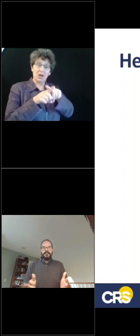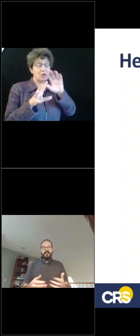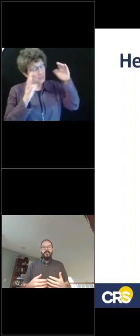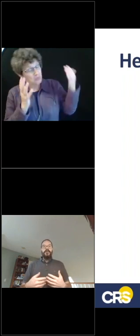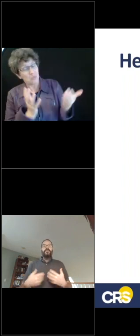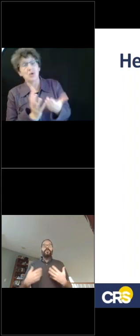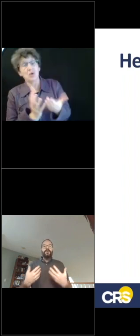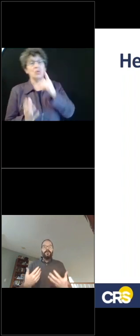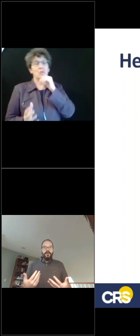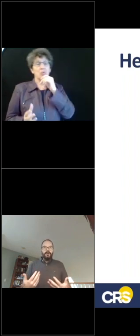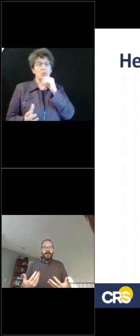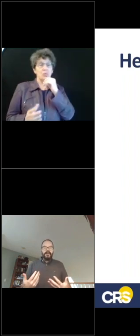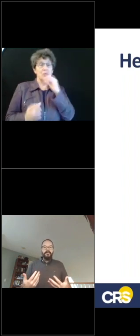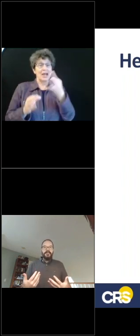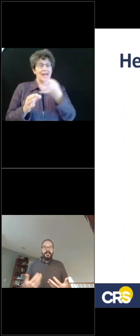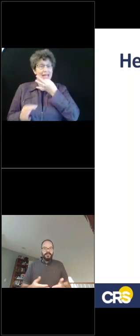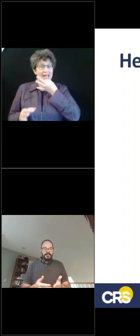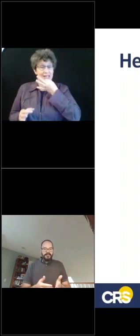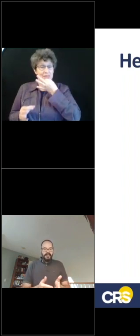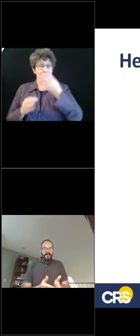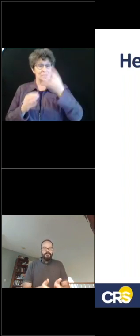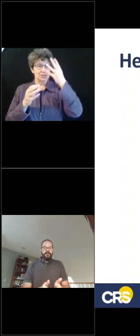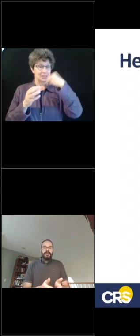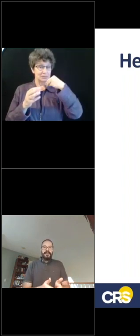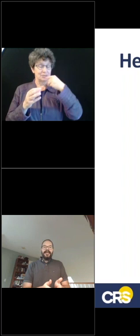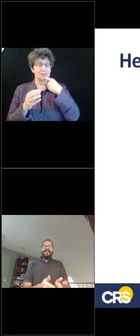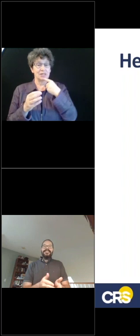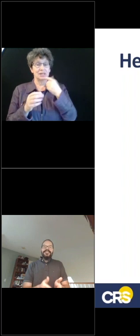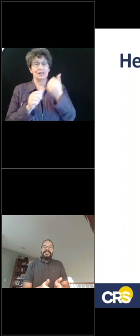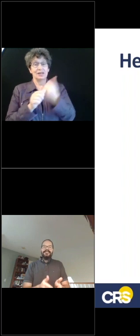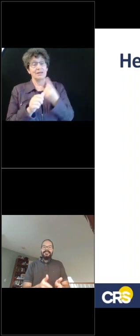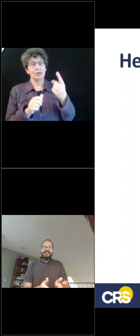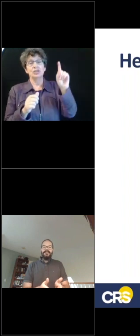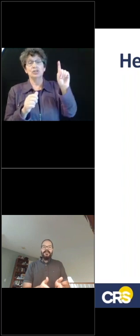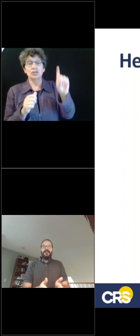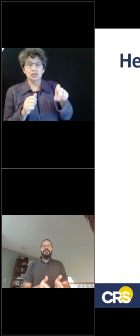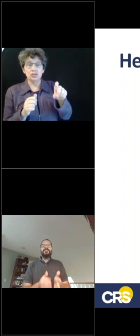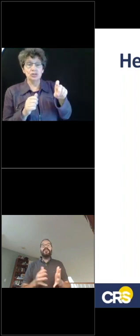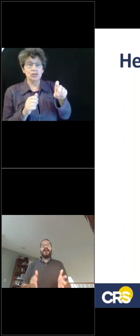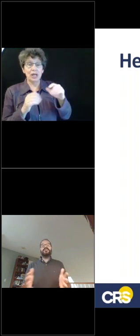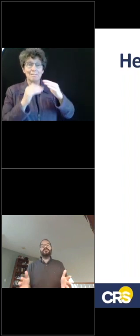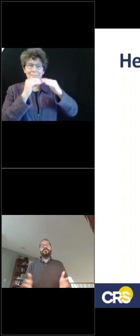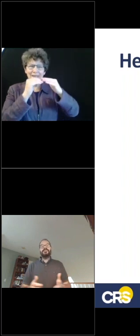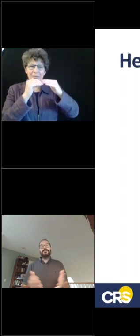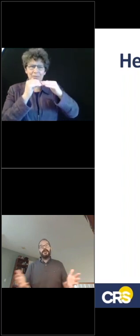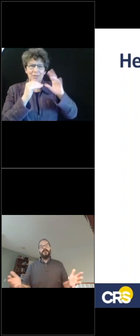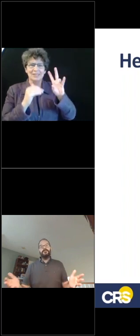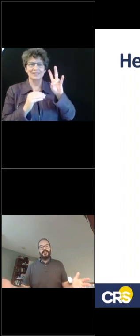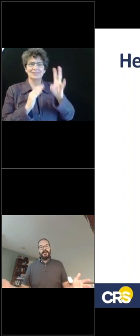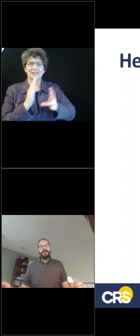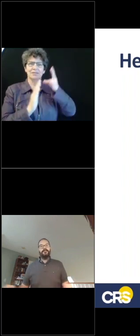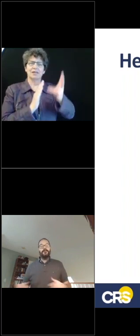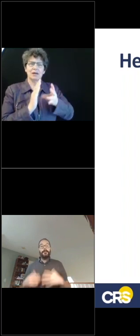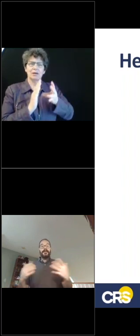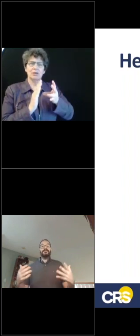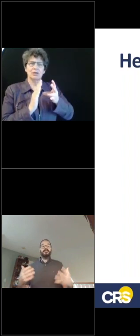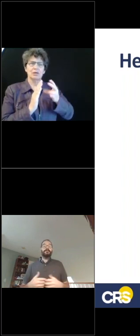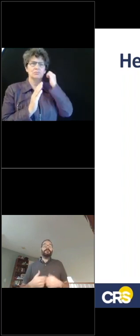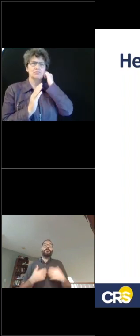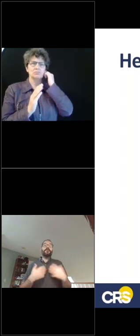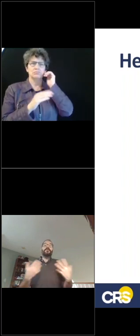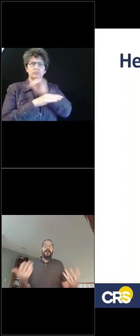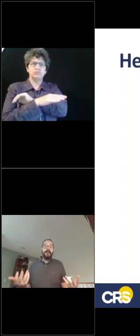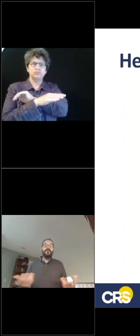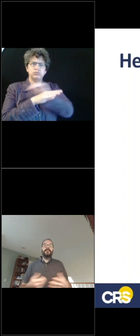very clear. The recommendation is that everyone get at least 7 hours of actual sleep every night